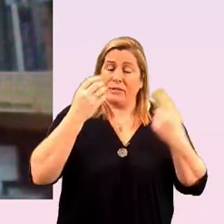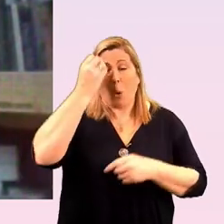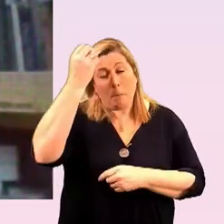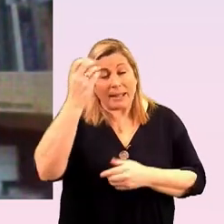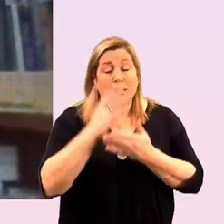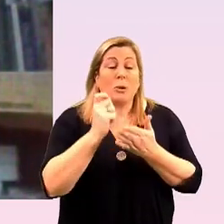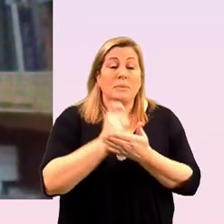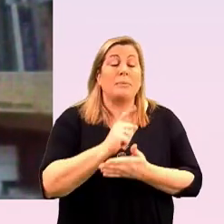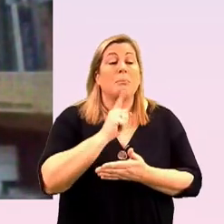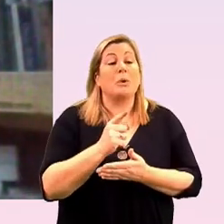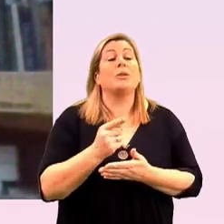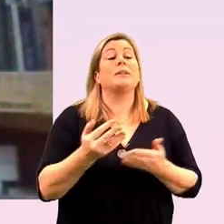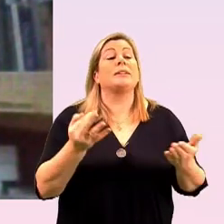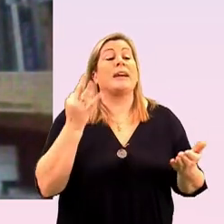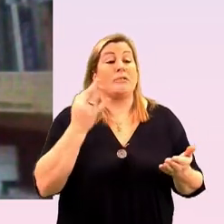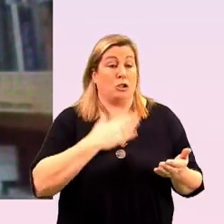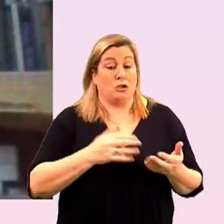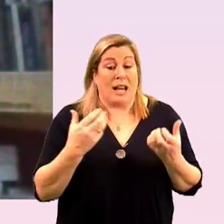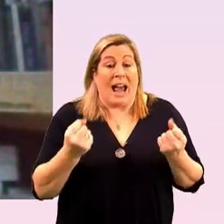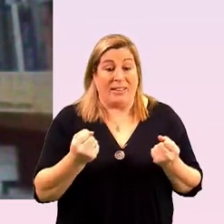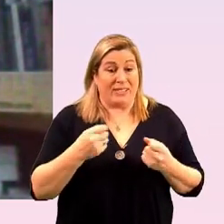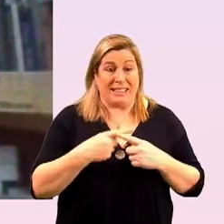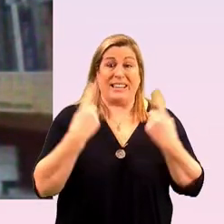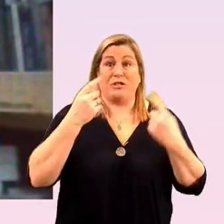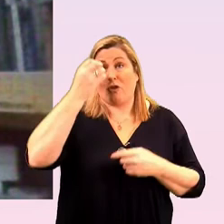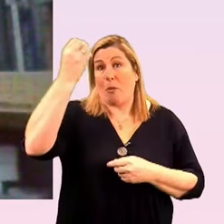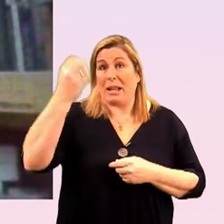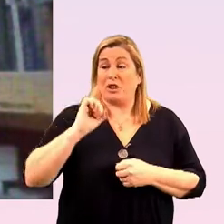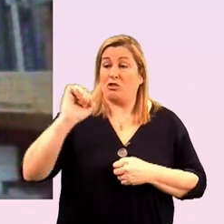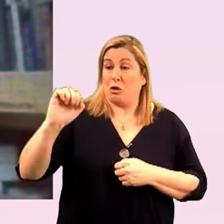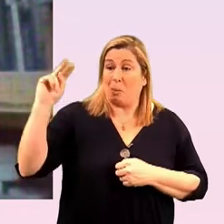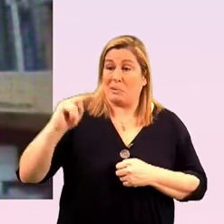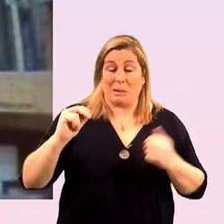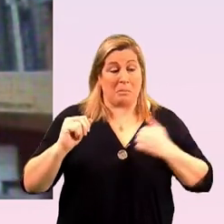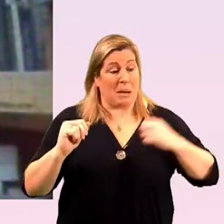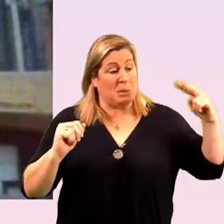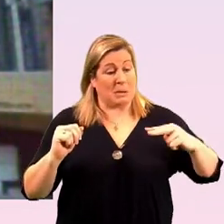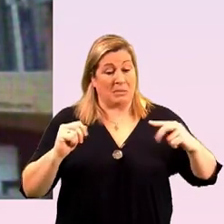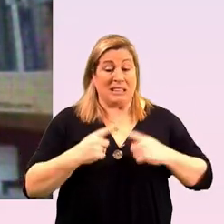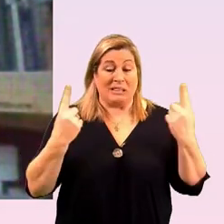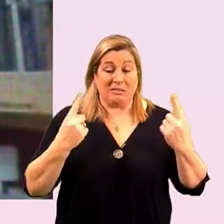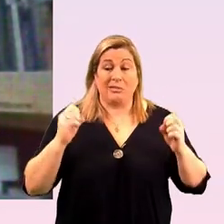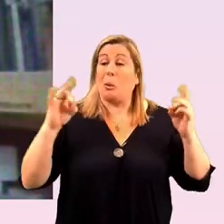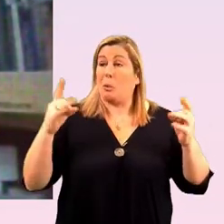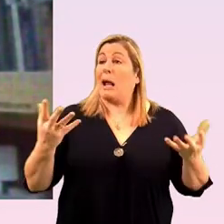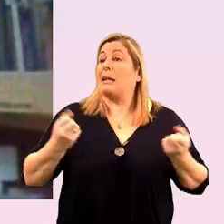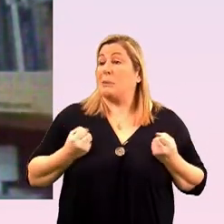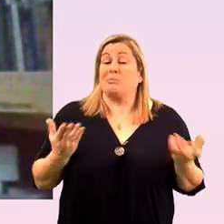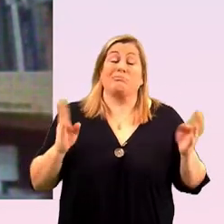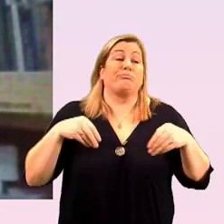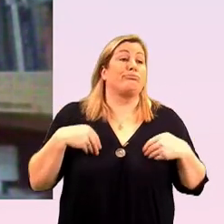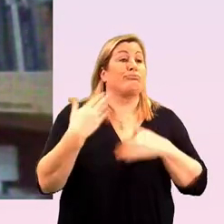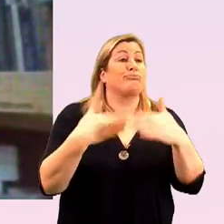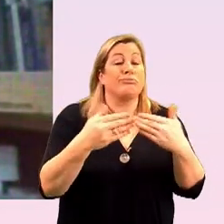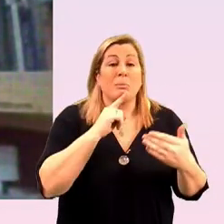we do, so what? We just have differences of opinion, move on. But I think it's helped from that point of view, and certainly from Dublin City Council's point